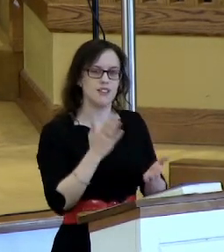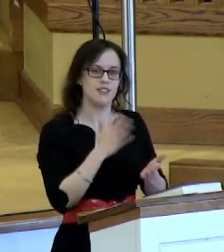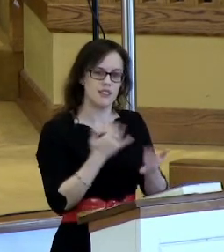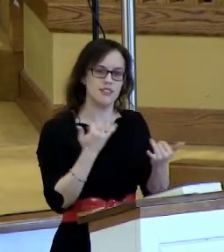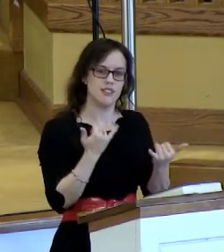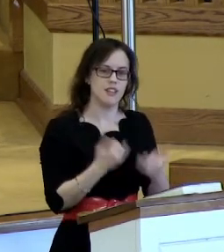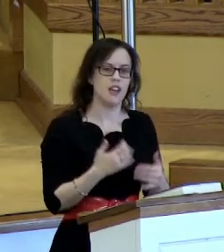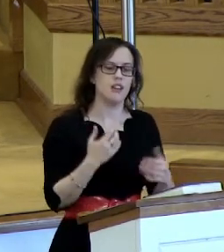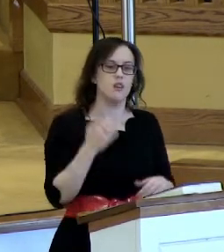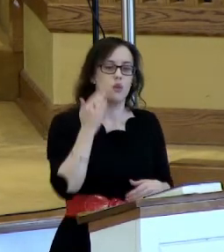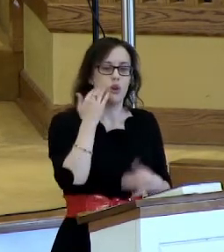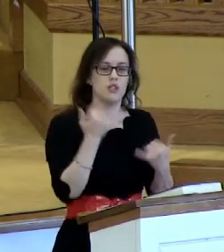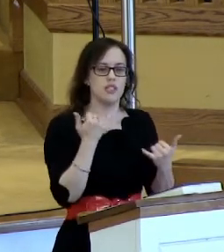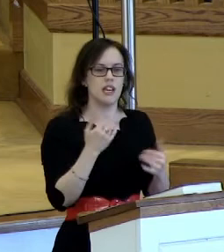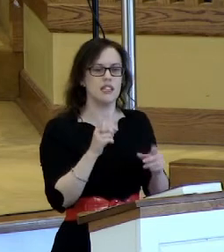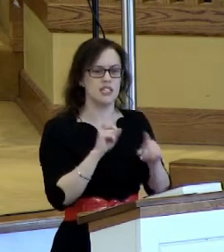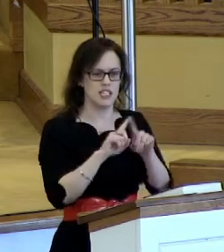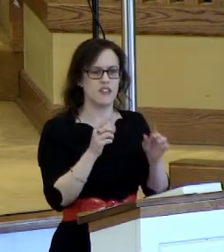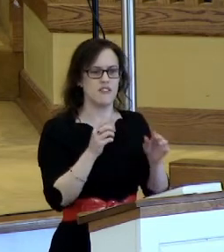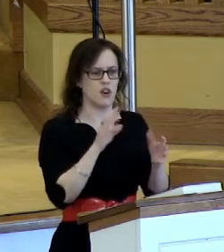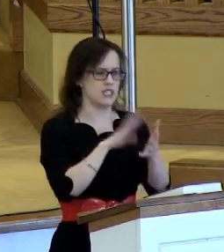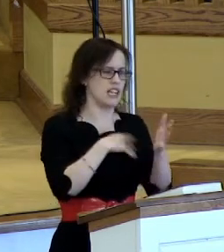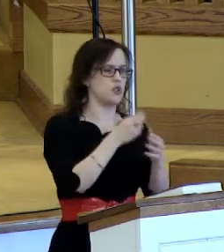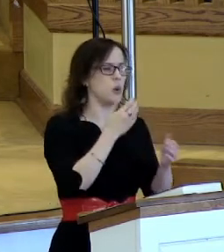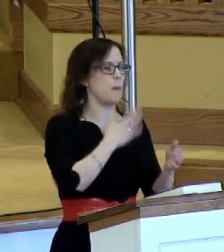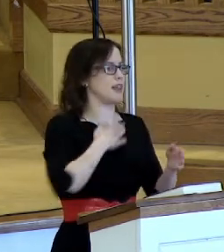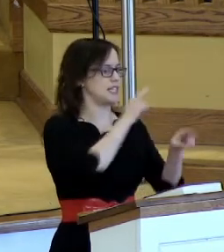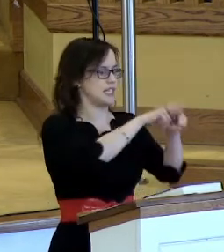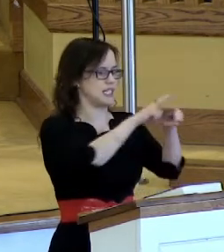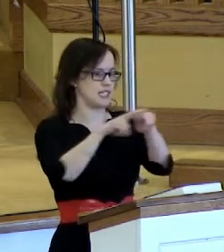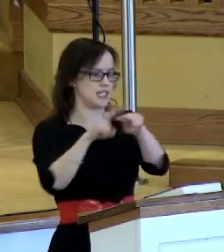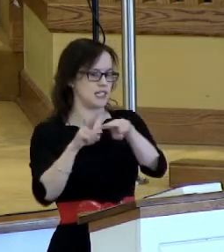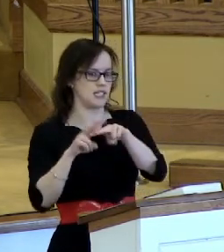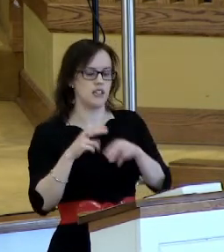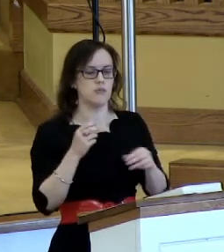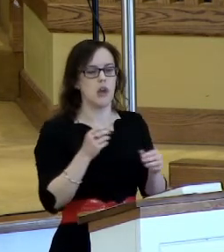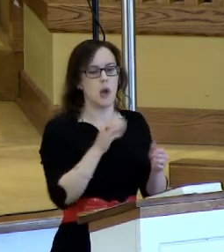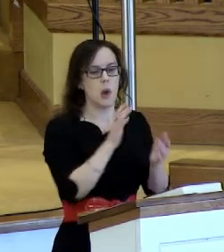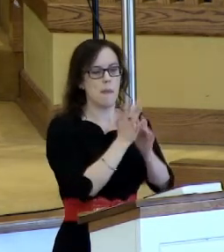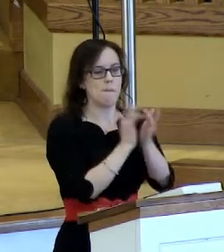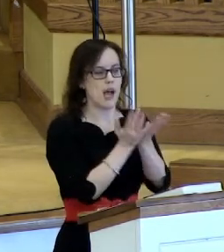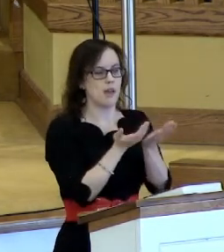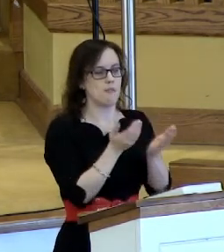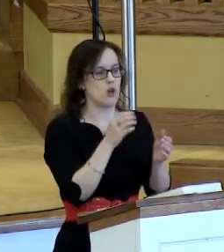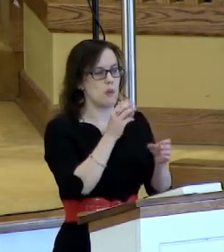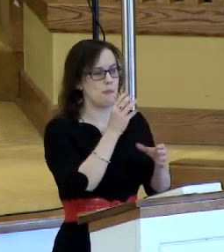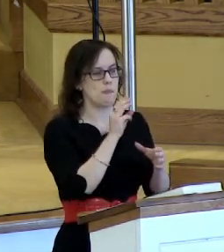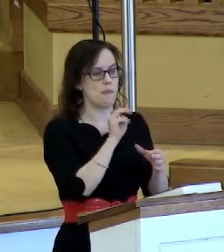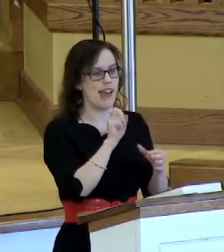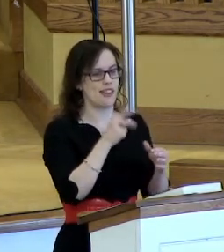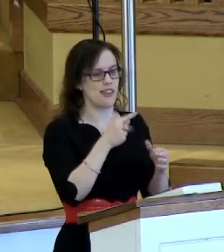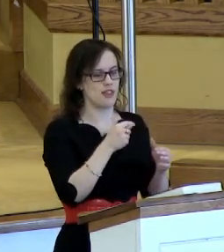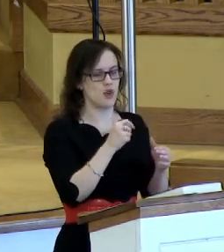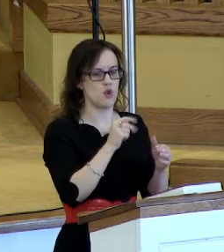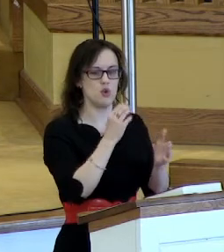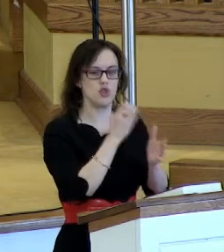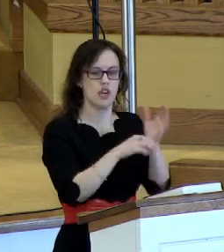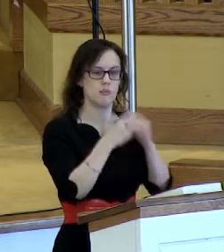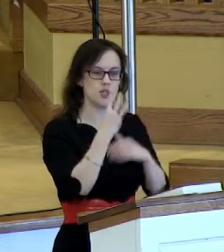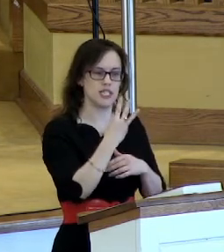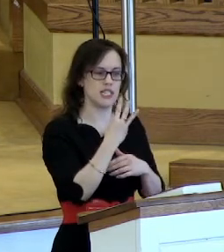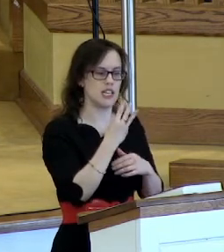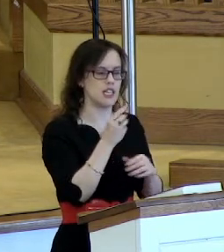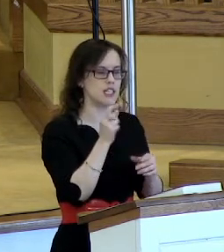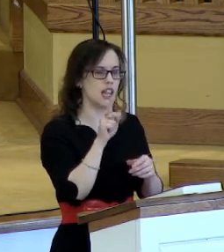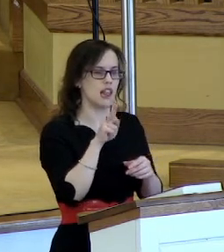Great singing today. We know today's an adjusted schedule. Let's take our Bibles. You may be seated. Turn to Matthew chapter 6 and Luke chapter 11. Matthew chapter 6